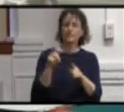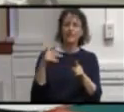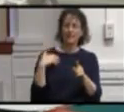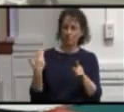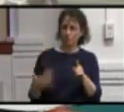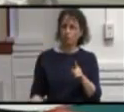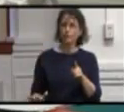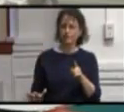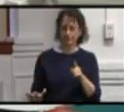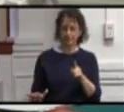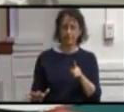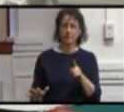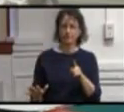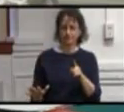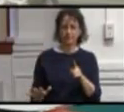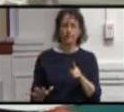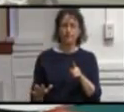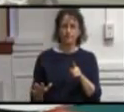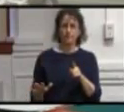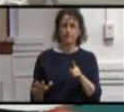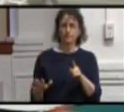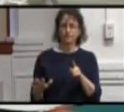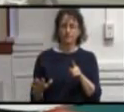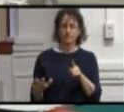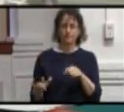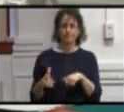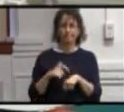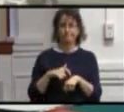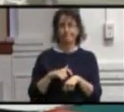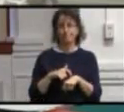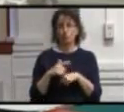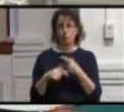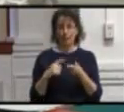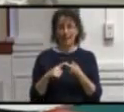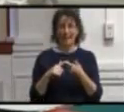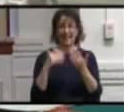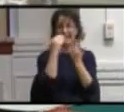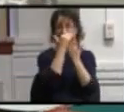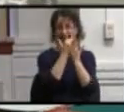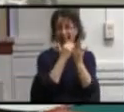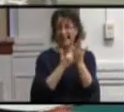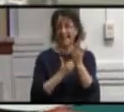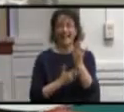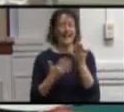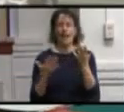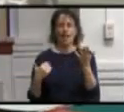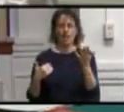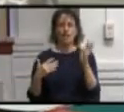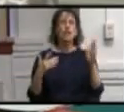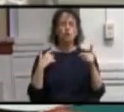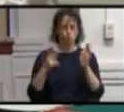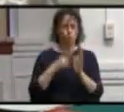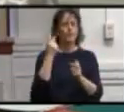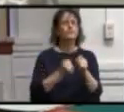going to do, and again, the timing is still, they're figuring out. They're going to have two rounds a year